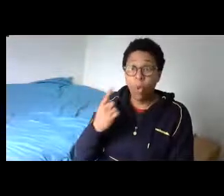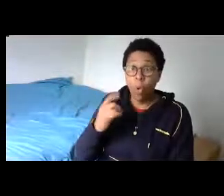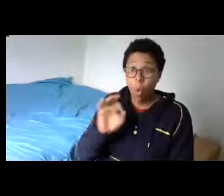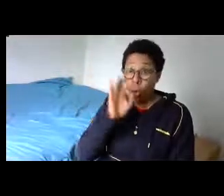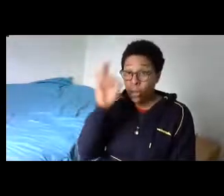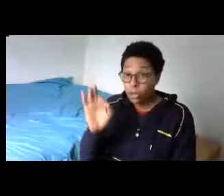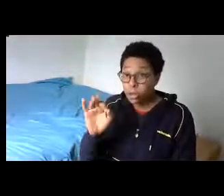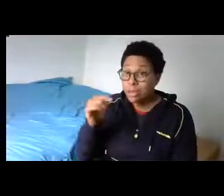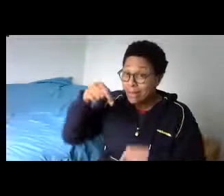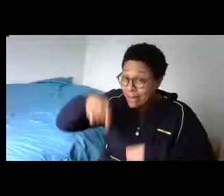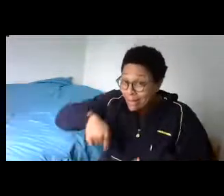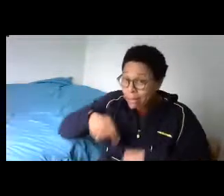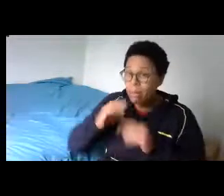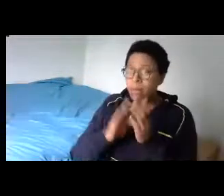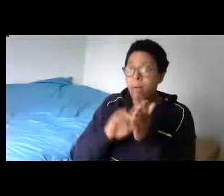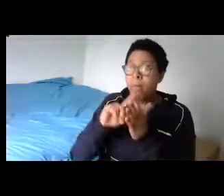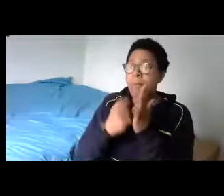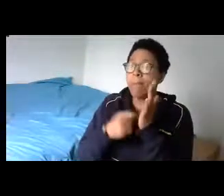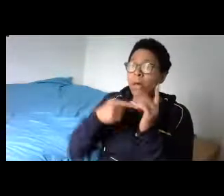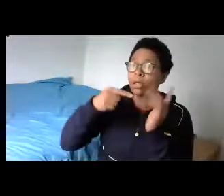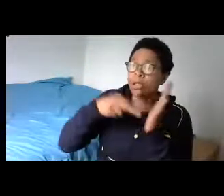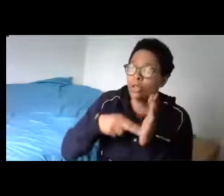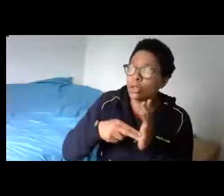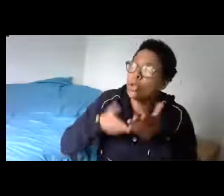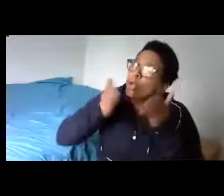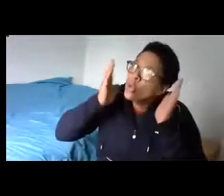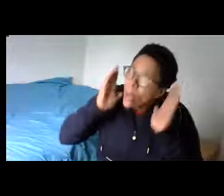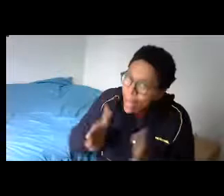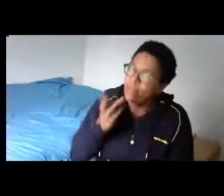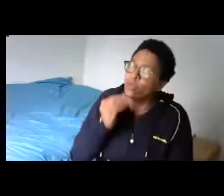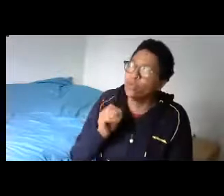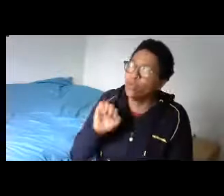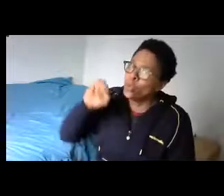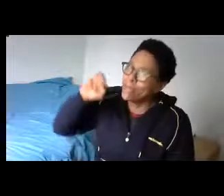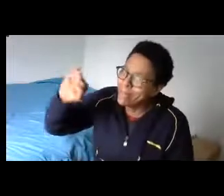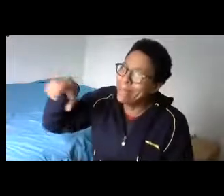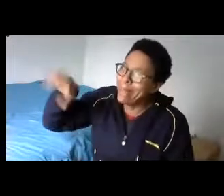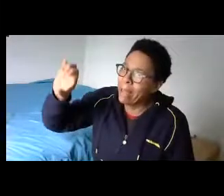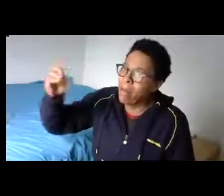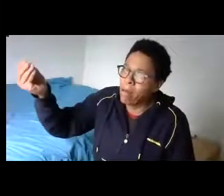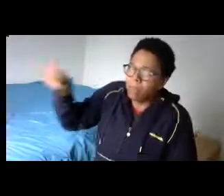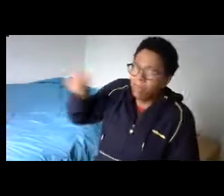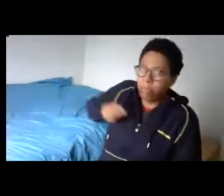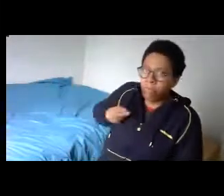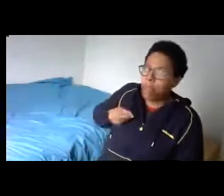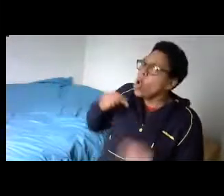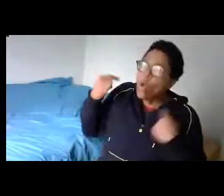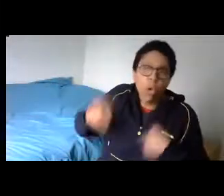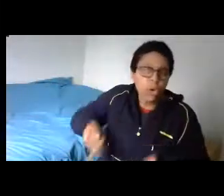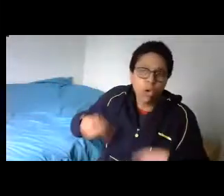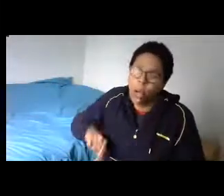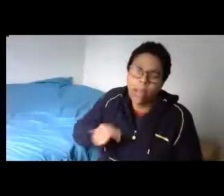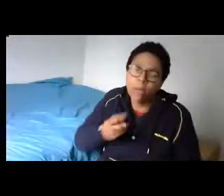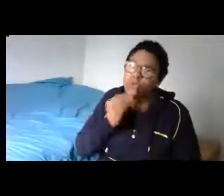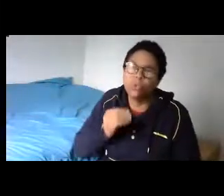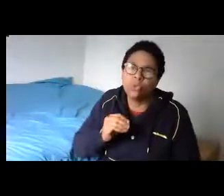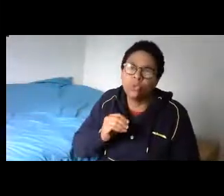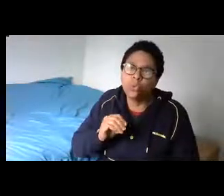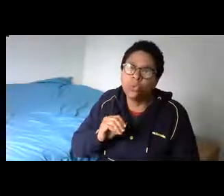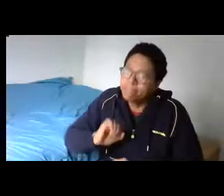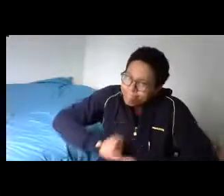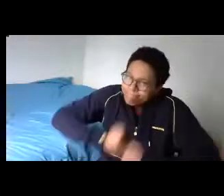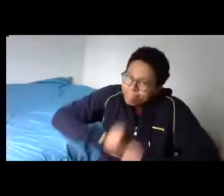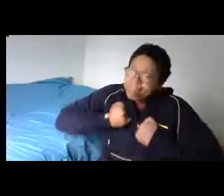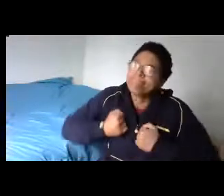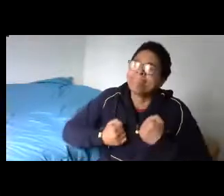Merton, you have to use the card they've provided. You're not allowed to use your own